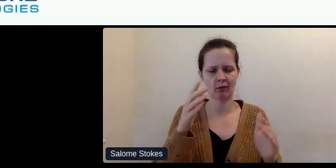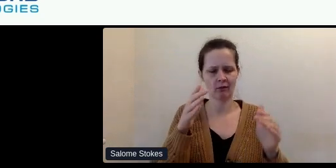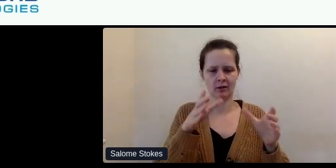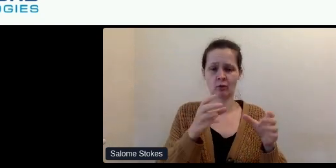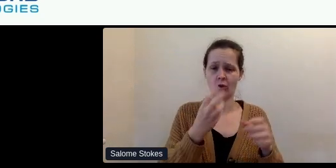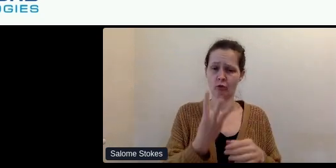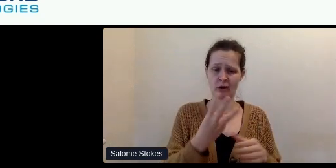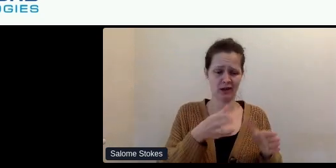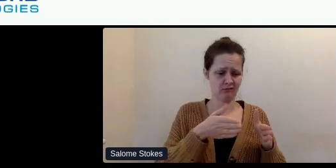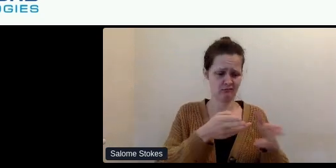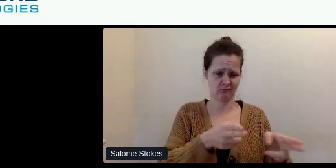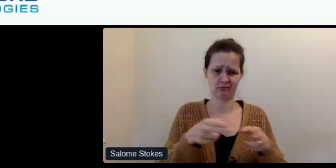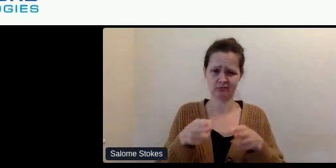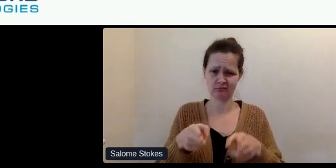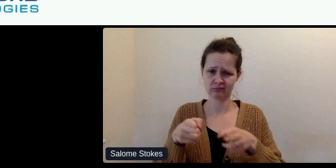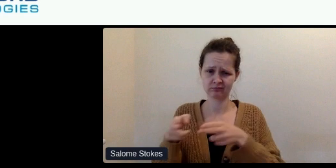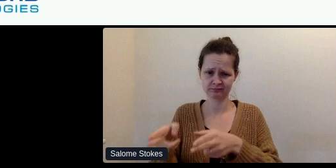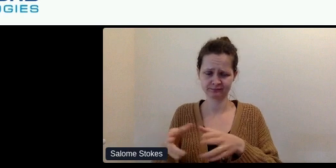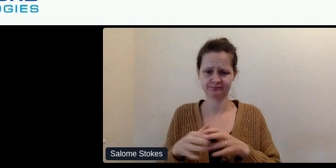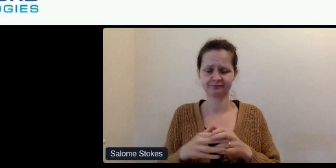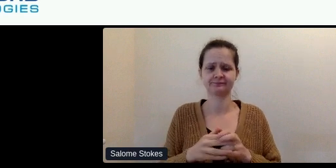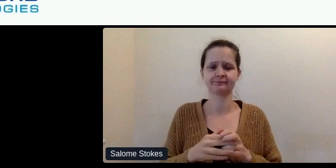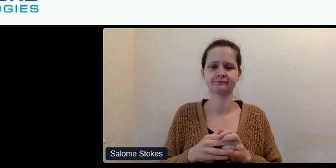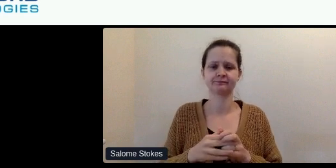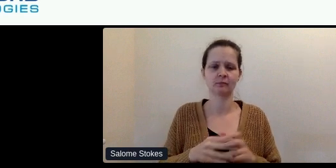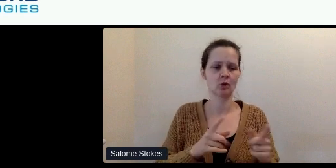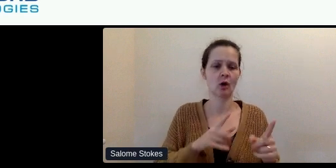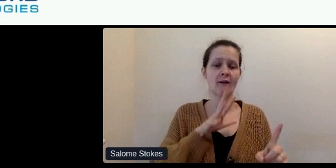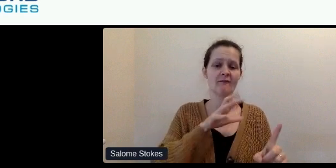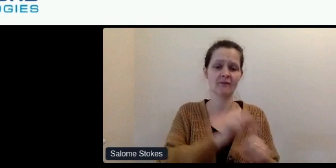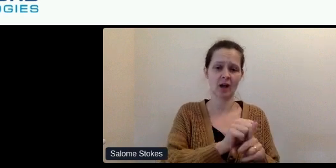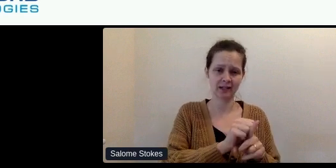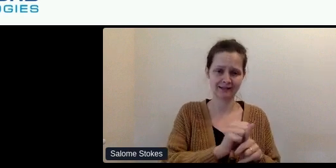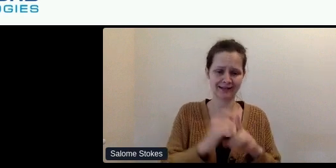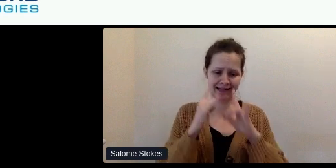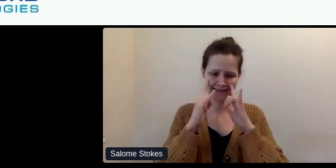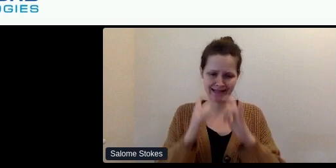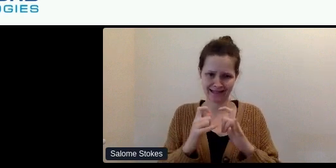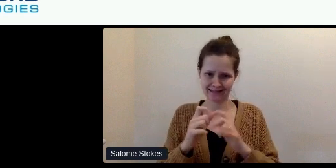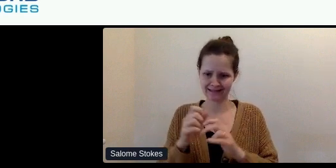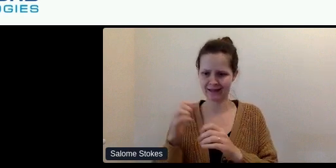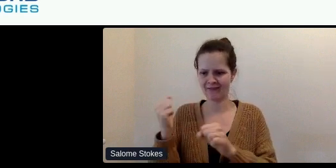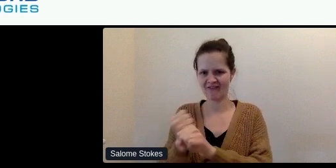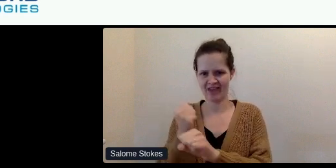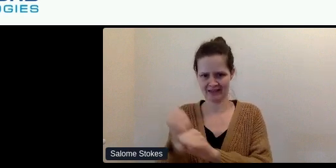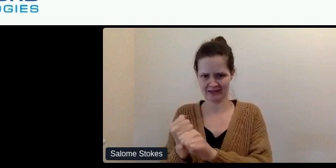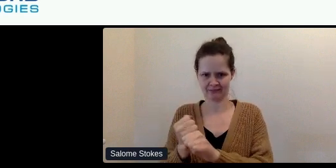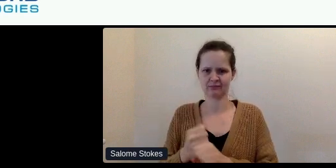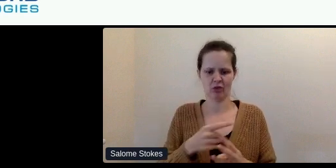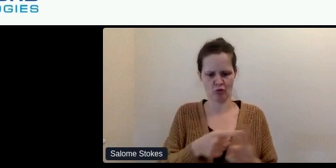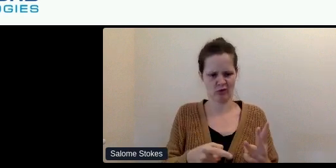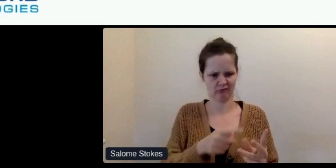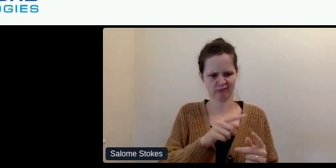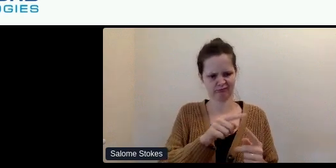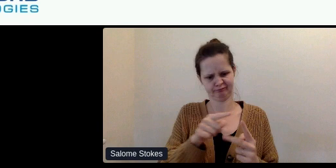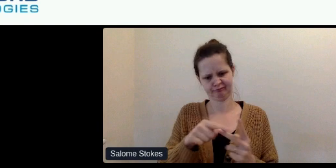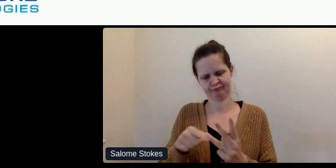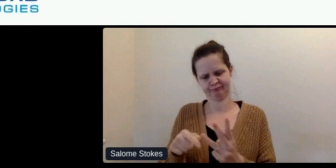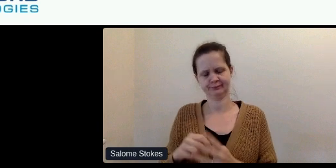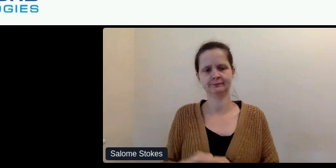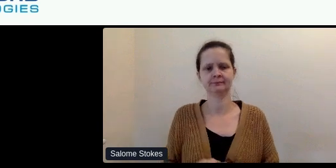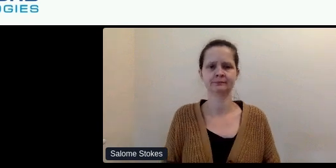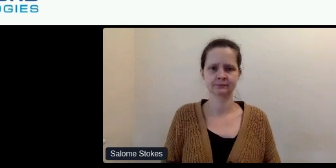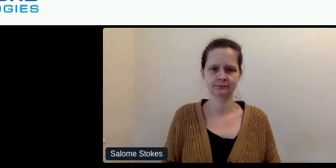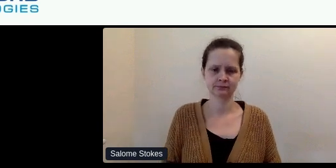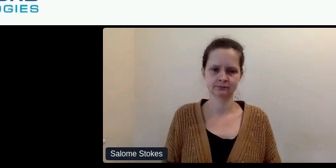our find, test, and fix approach to accessibility. So when presented with the challenge of ensuring